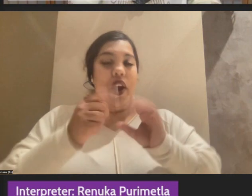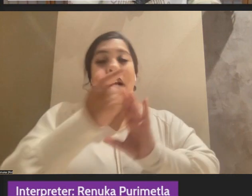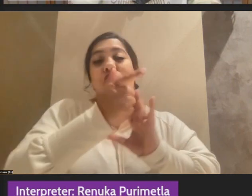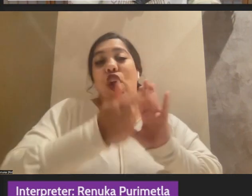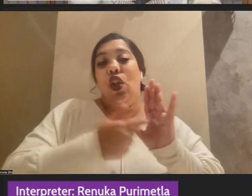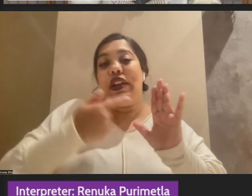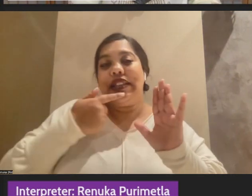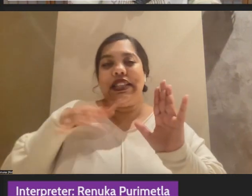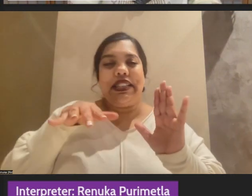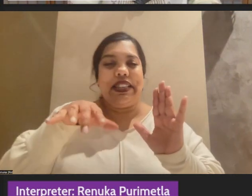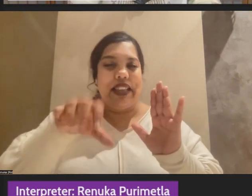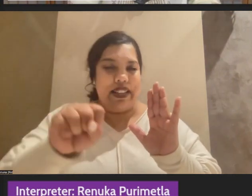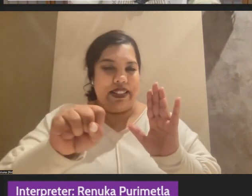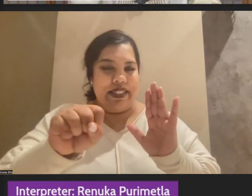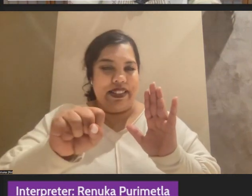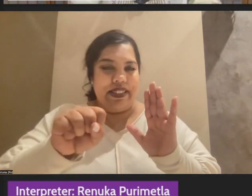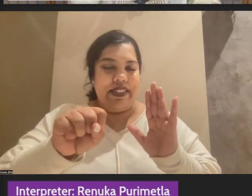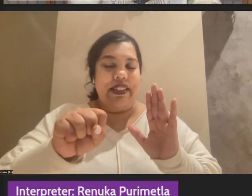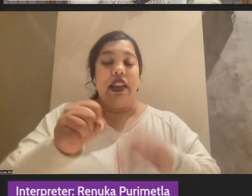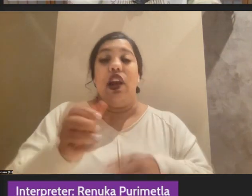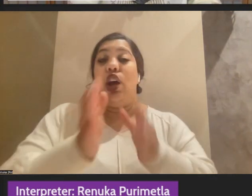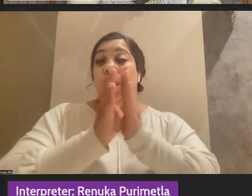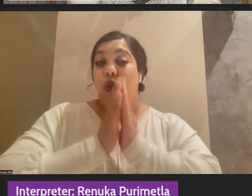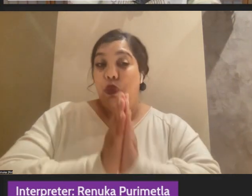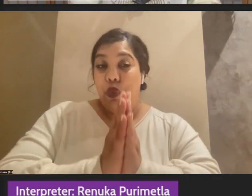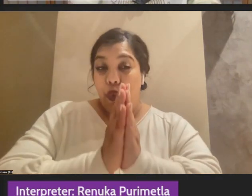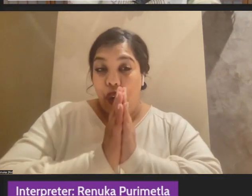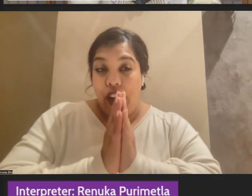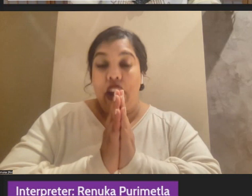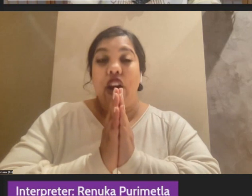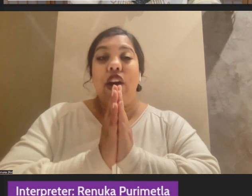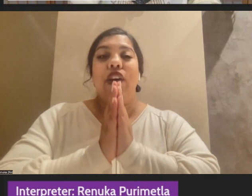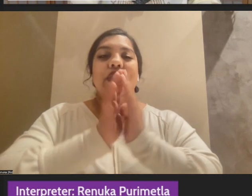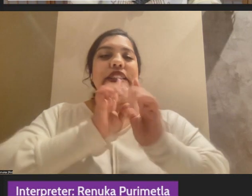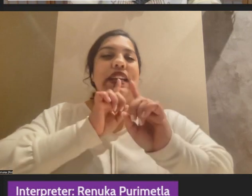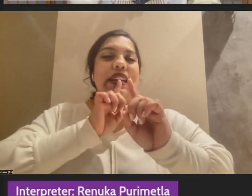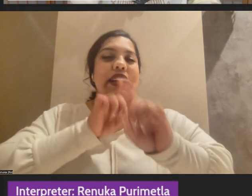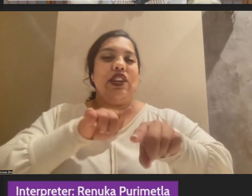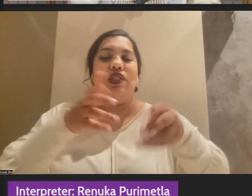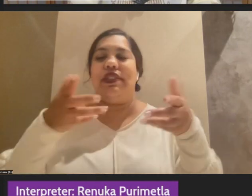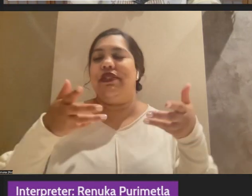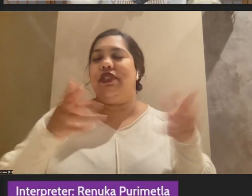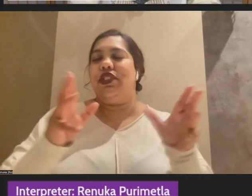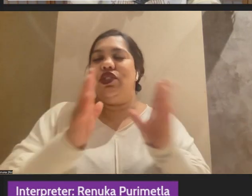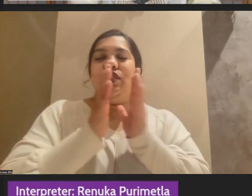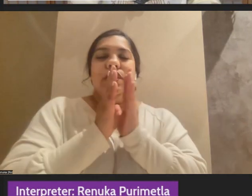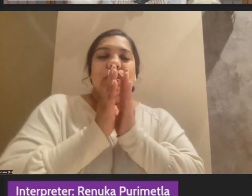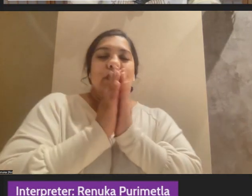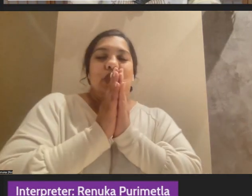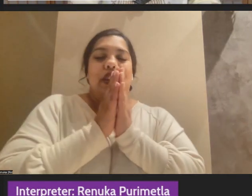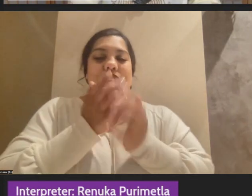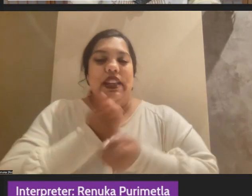yes. And prayer is answered. Prayer is the expression